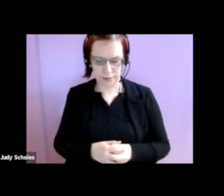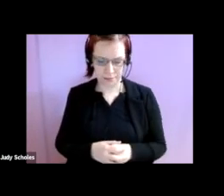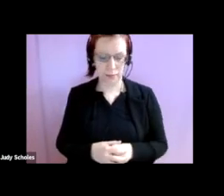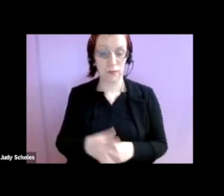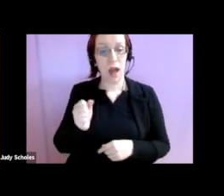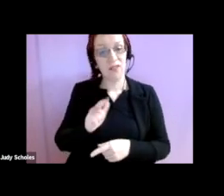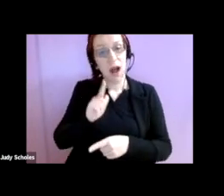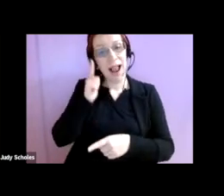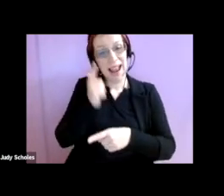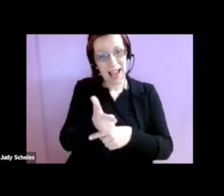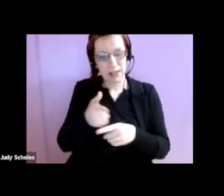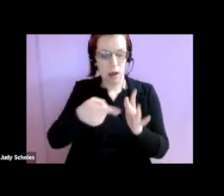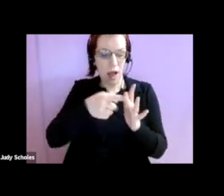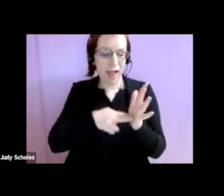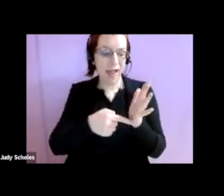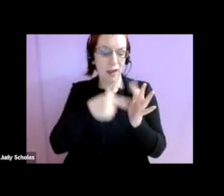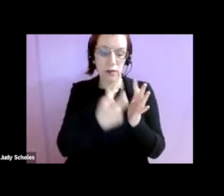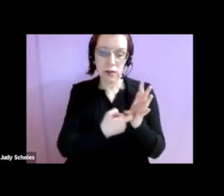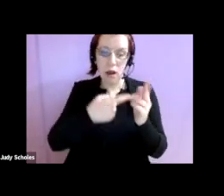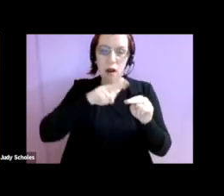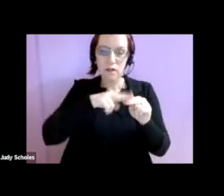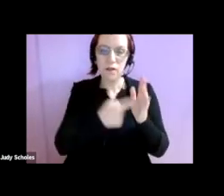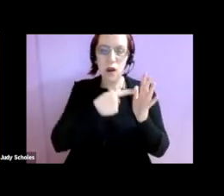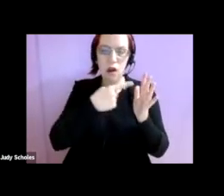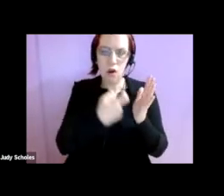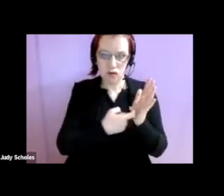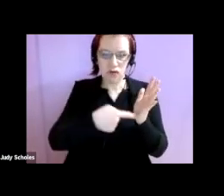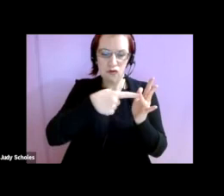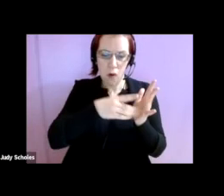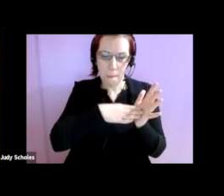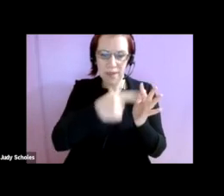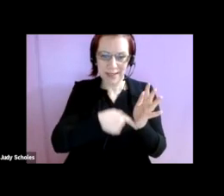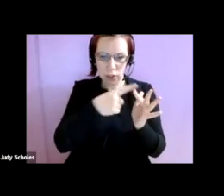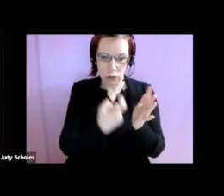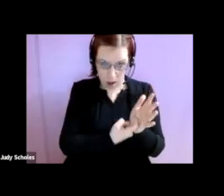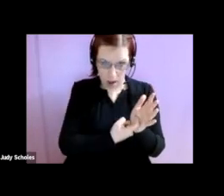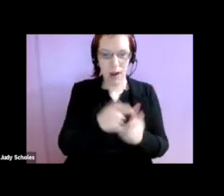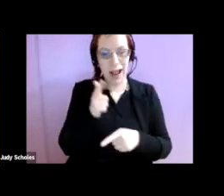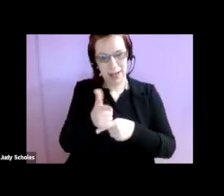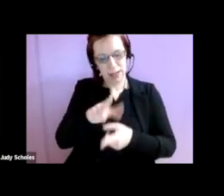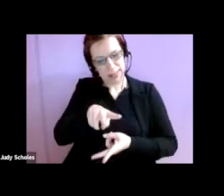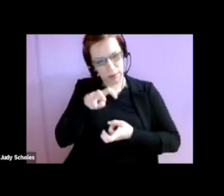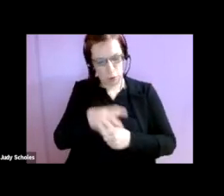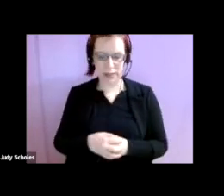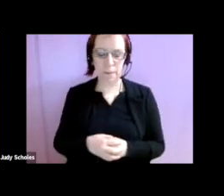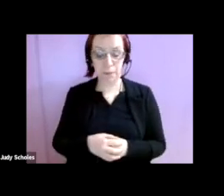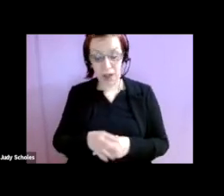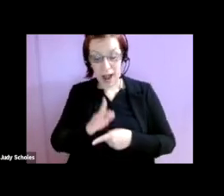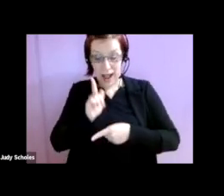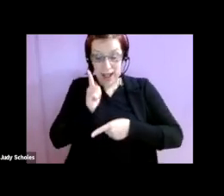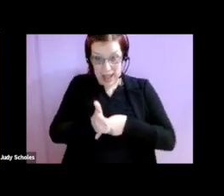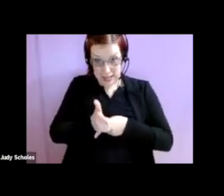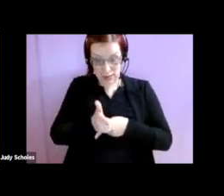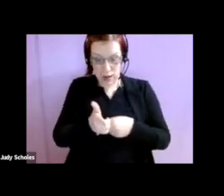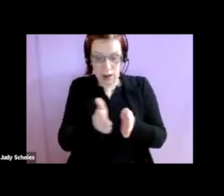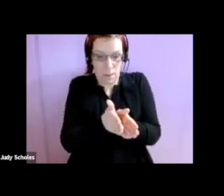laser interferometer. What we do is we take light from a laser, we split it into two